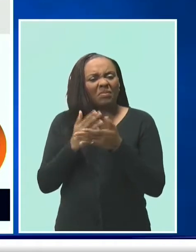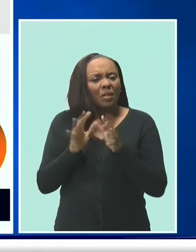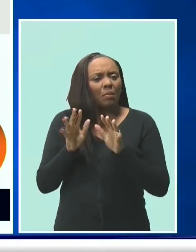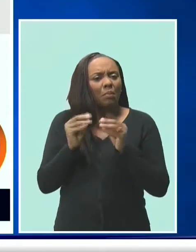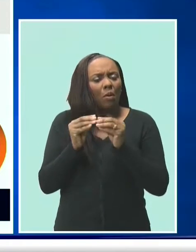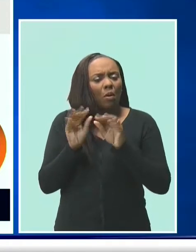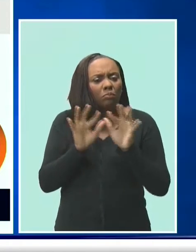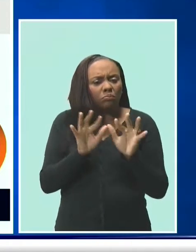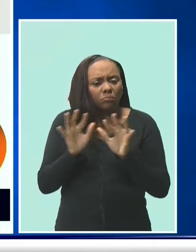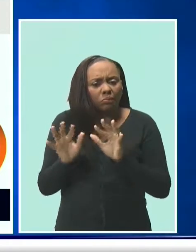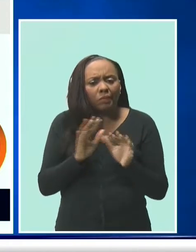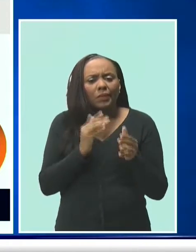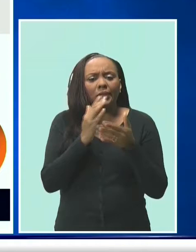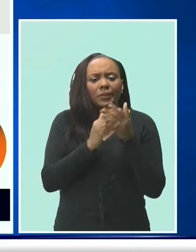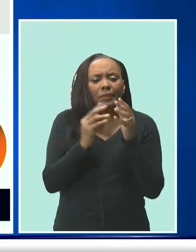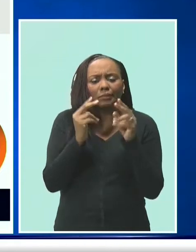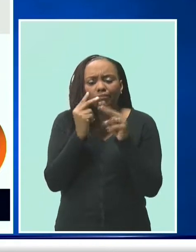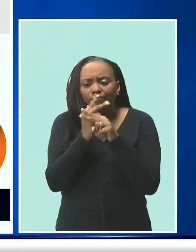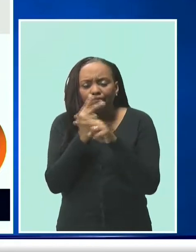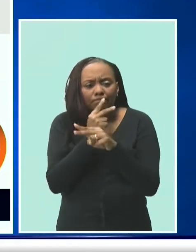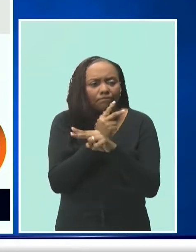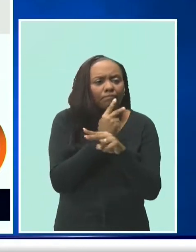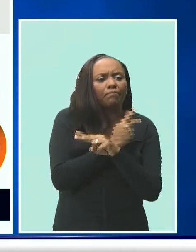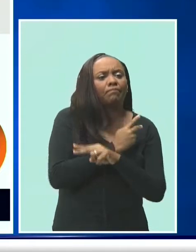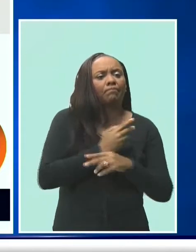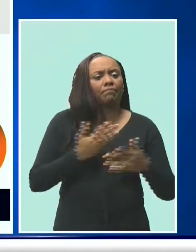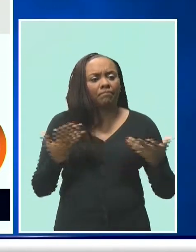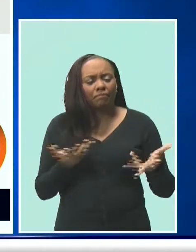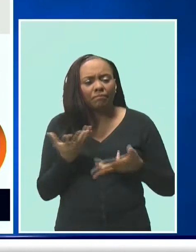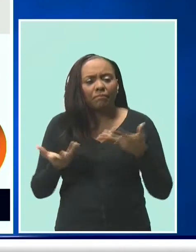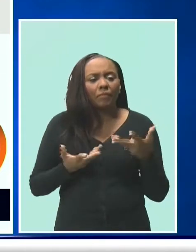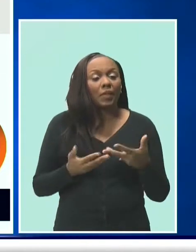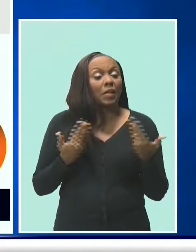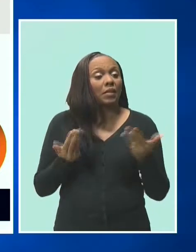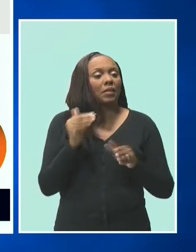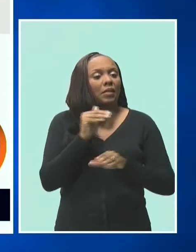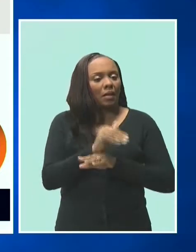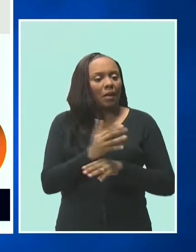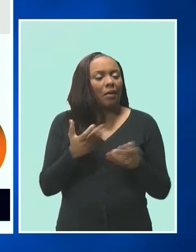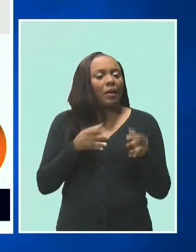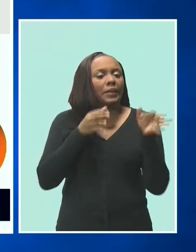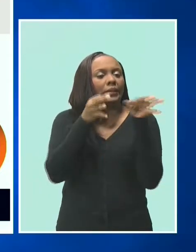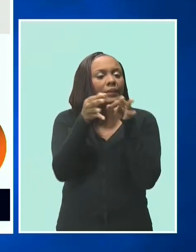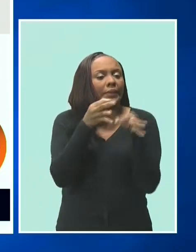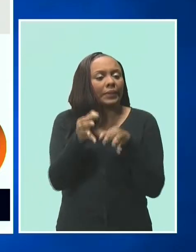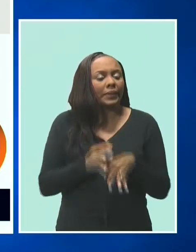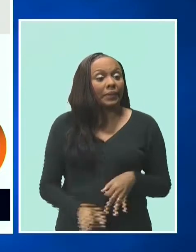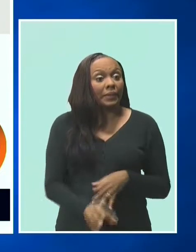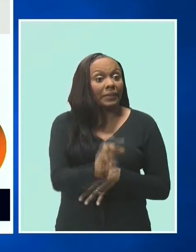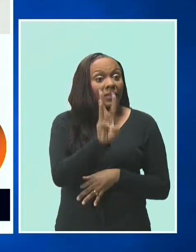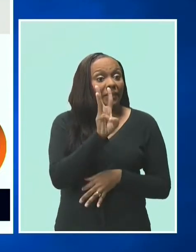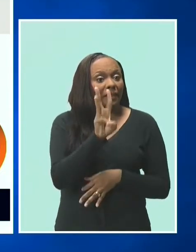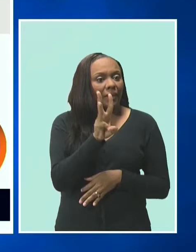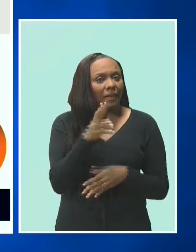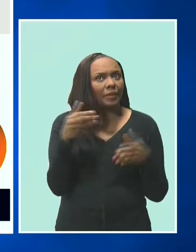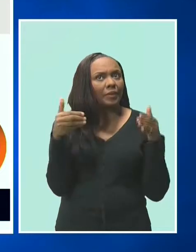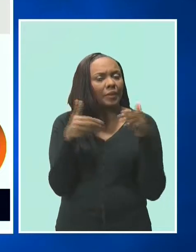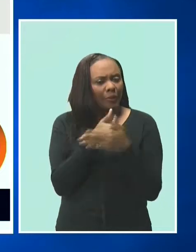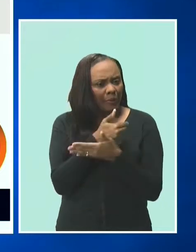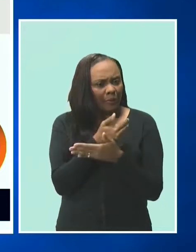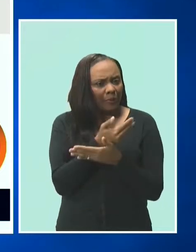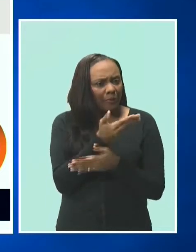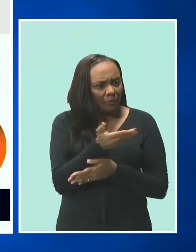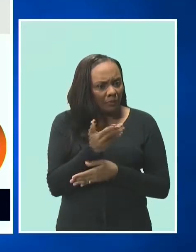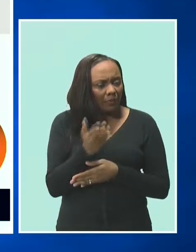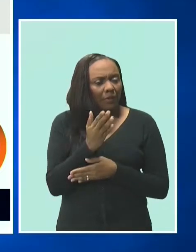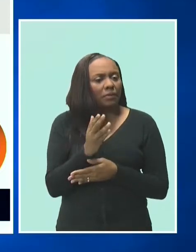a bit of tweaking and additional protocols. So what I want to do tonight is highlight and explain 6 new measures that